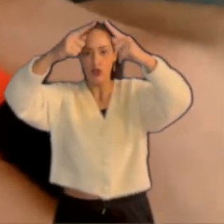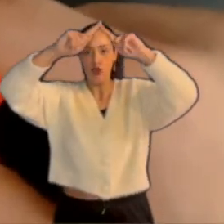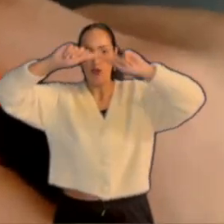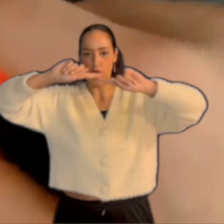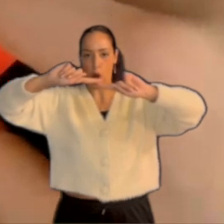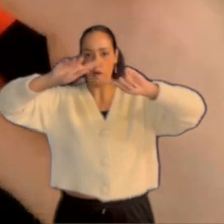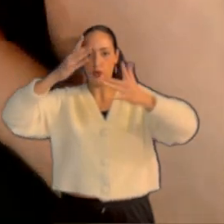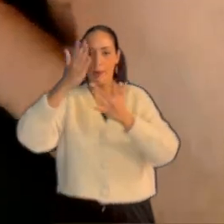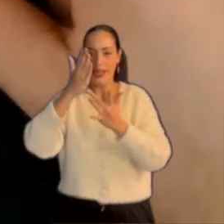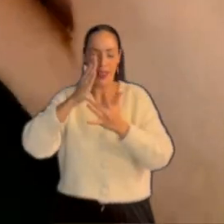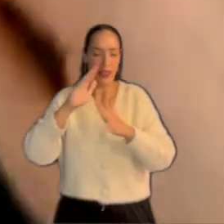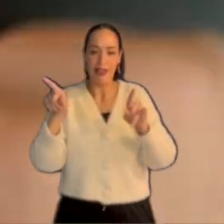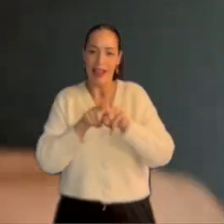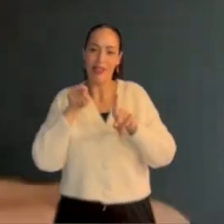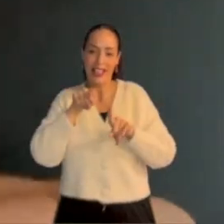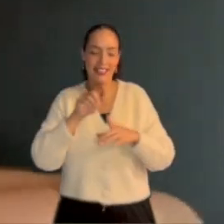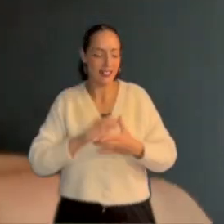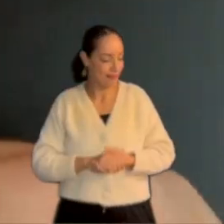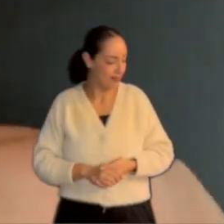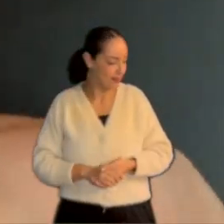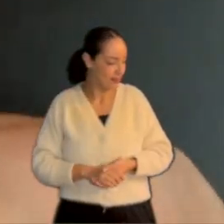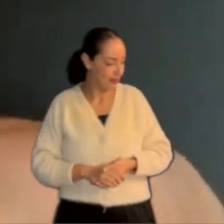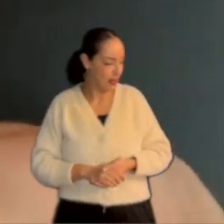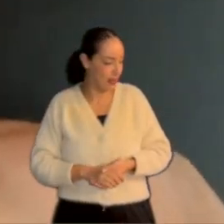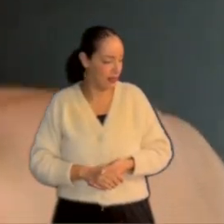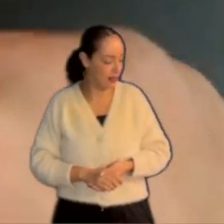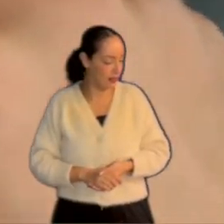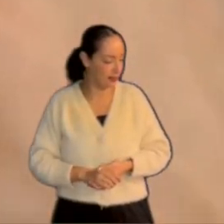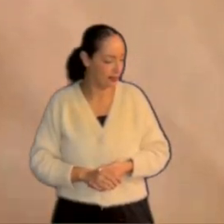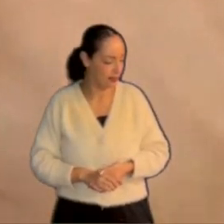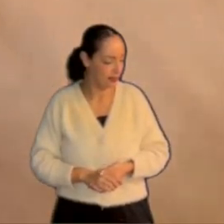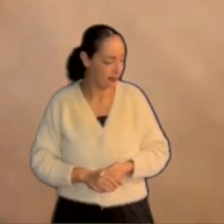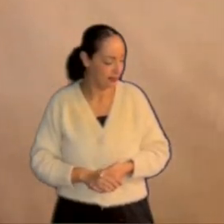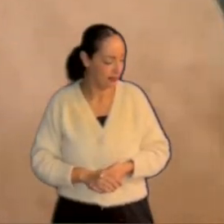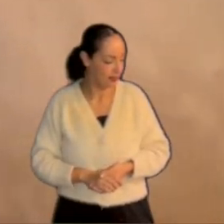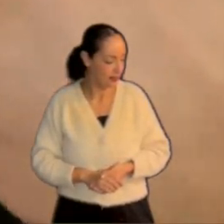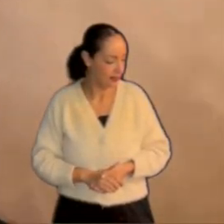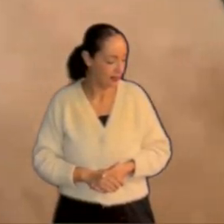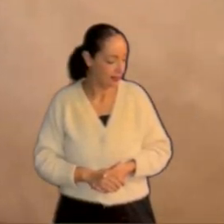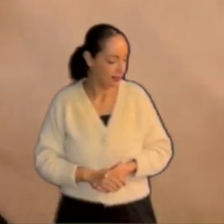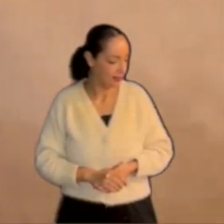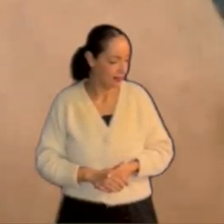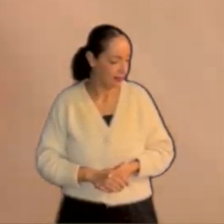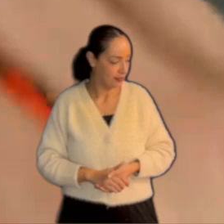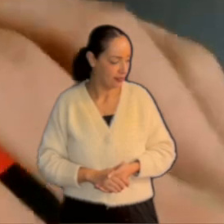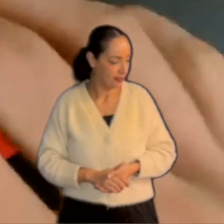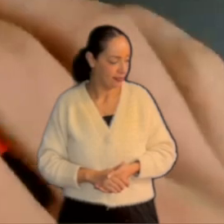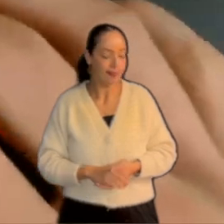Now fold the bottom corner to the top.